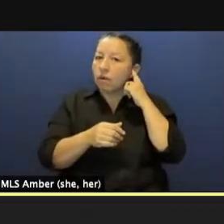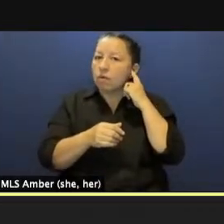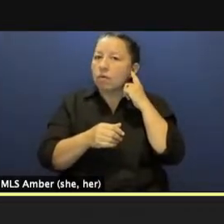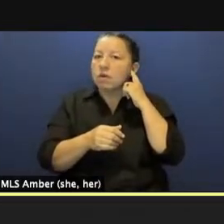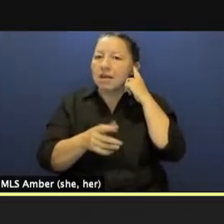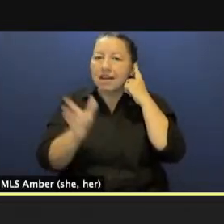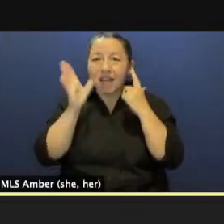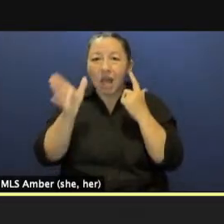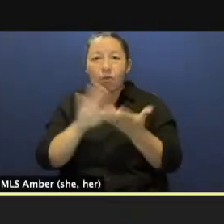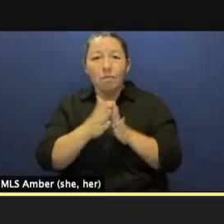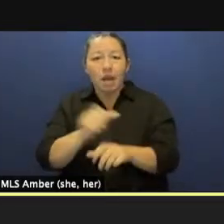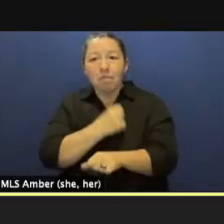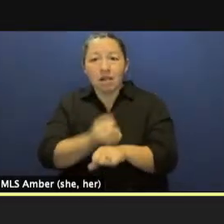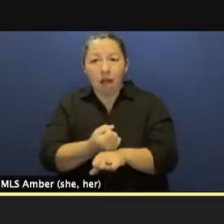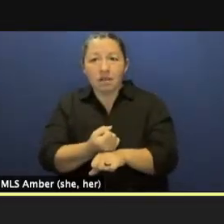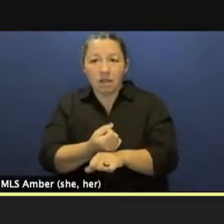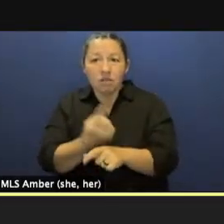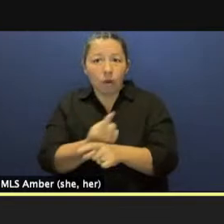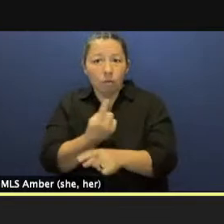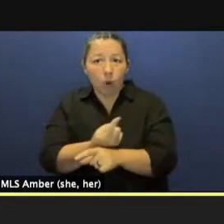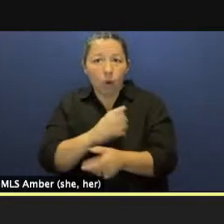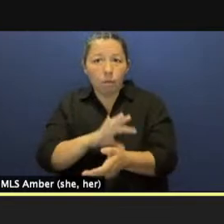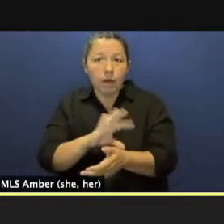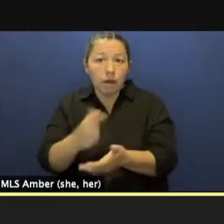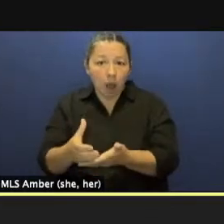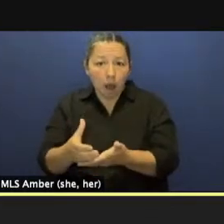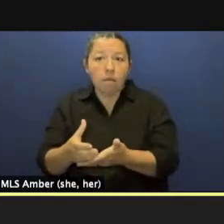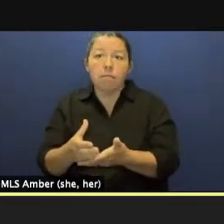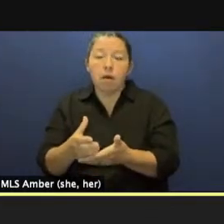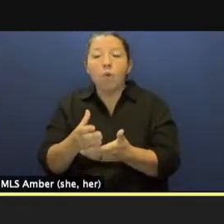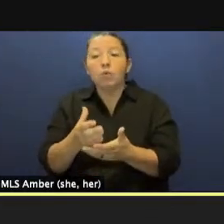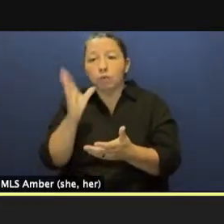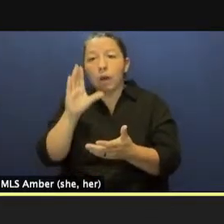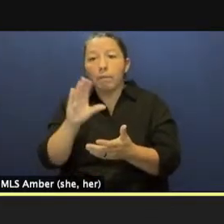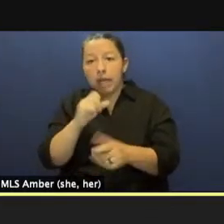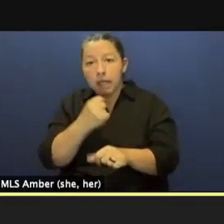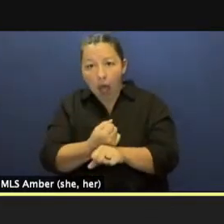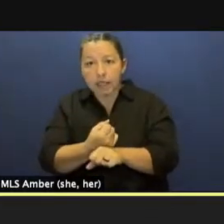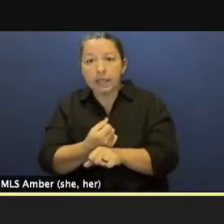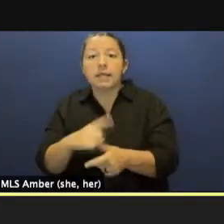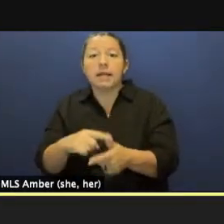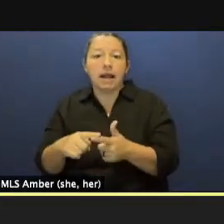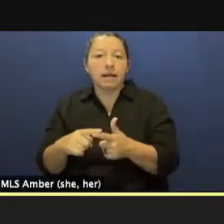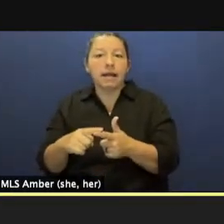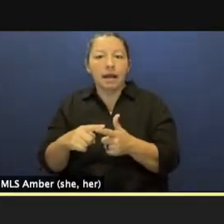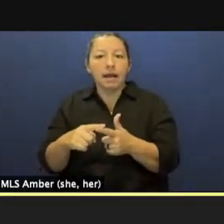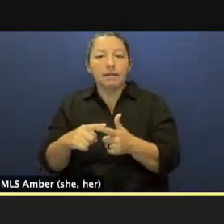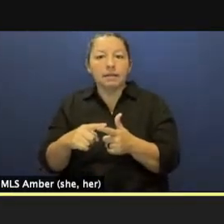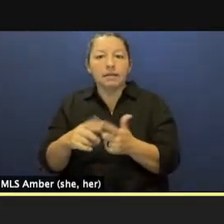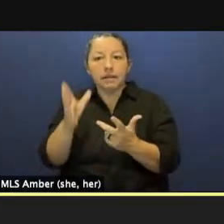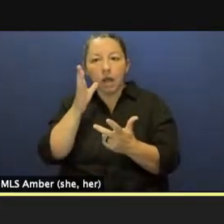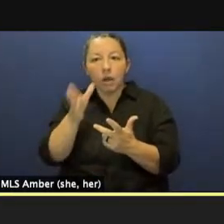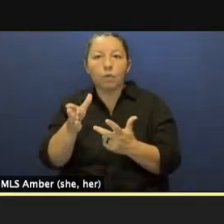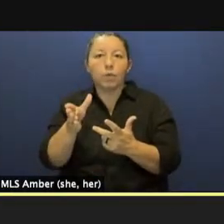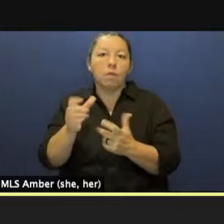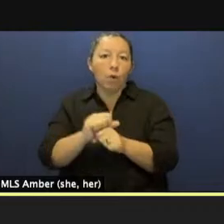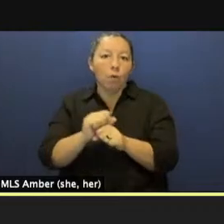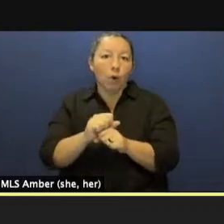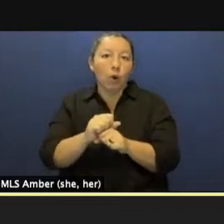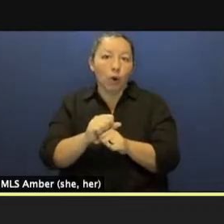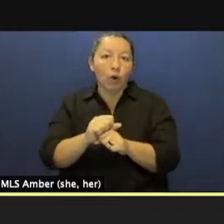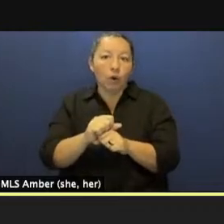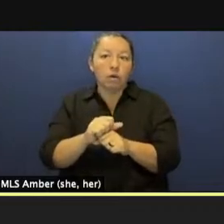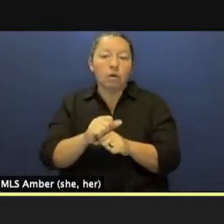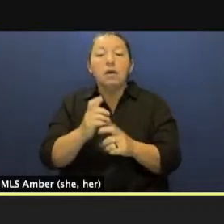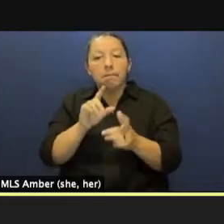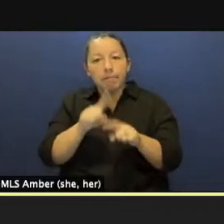locked in, the correct values will get locked in, and then, of course, we will optimize the mission traverse around those parameters.